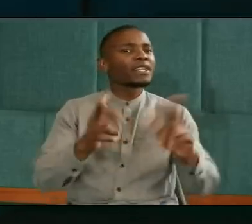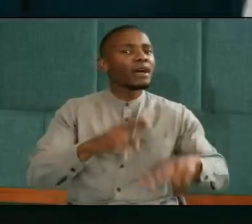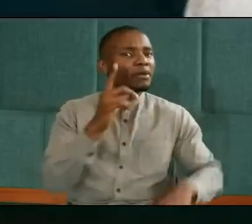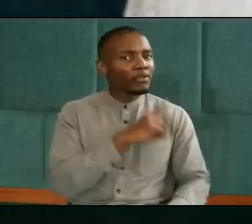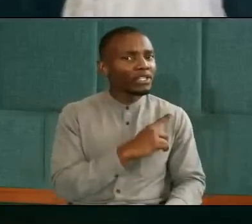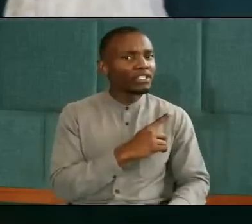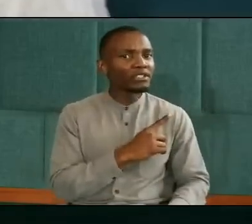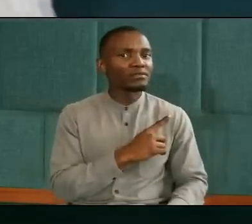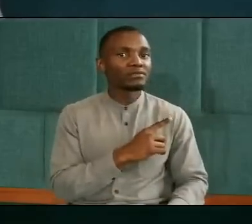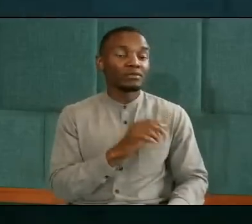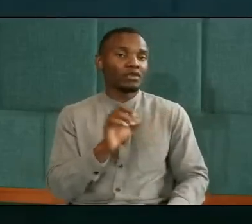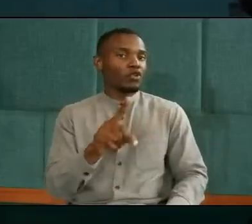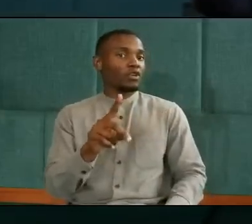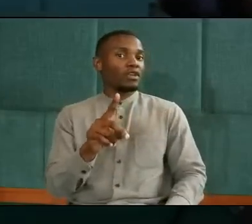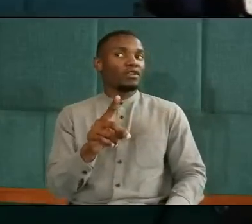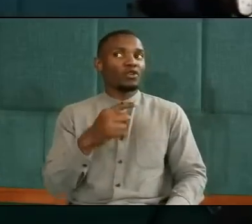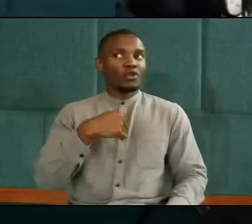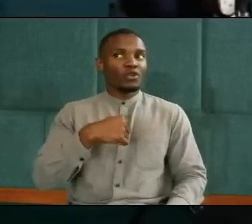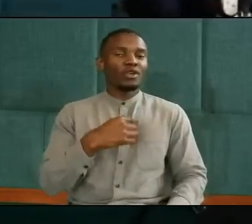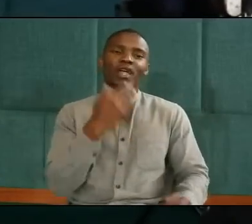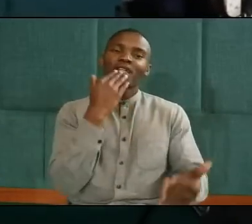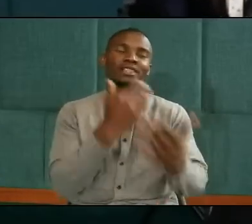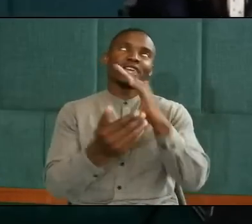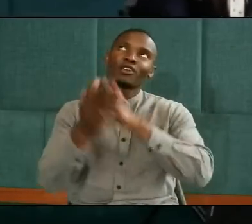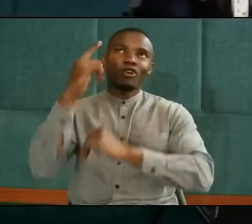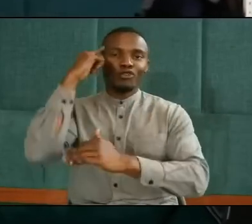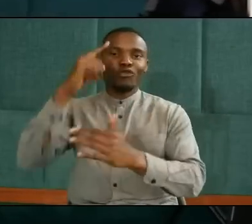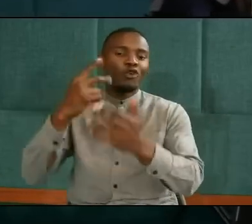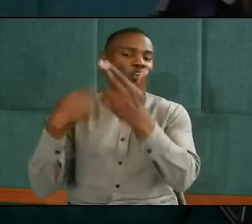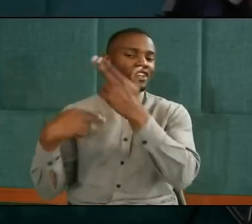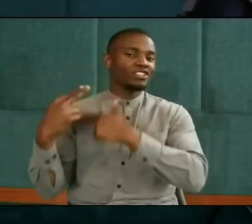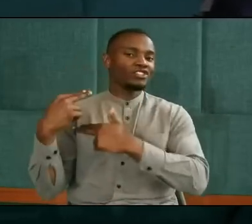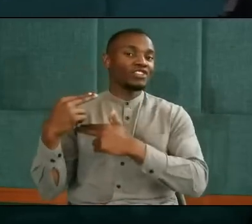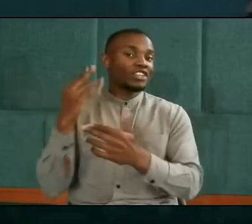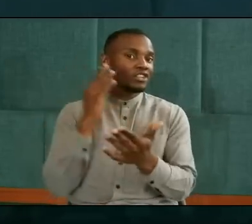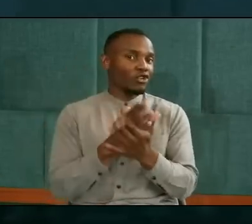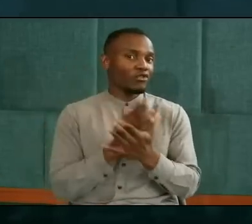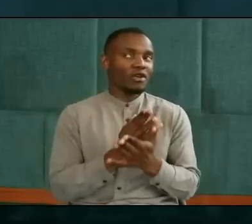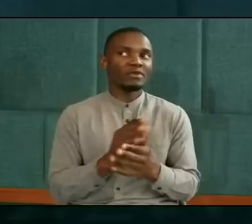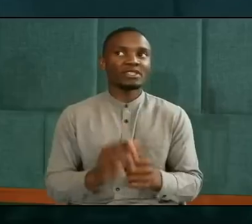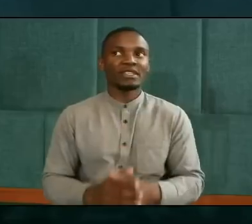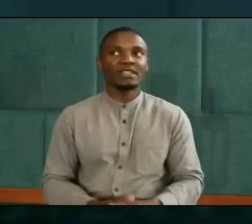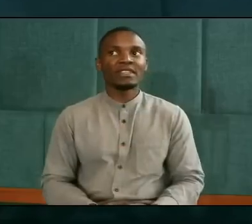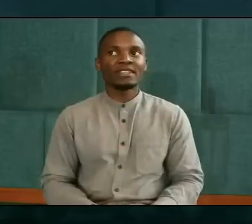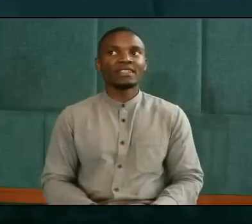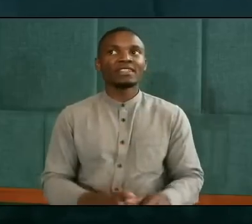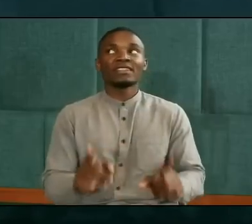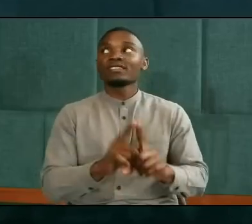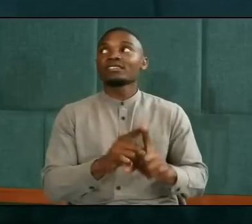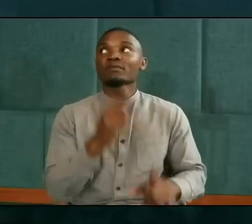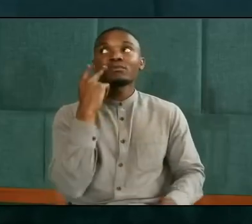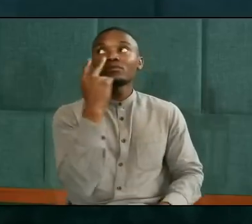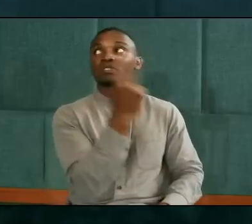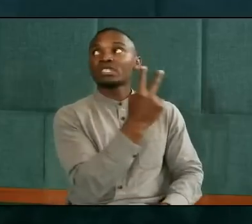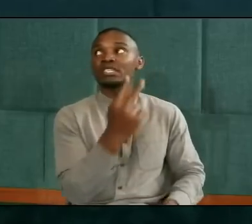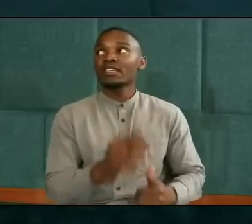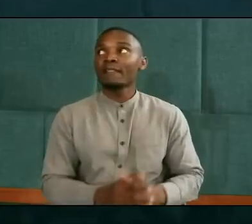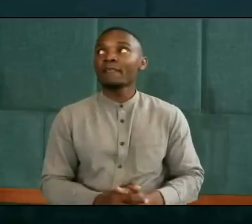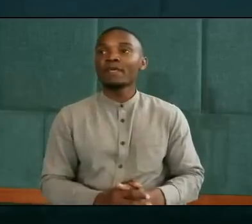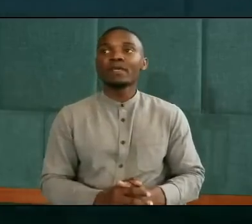brother preacher? Well, again, history, thank God for history. History confirms it. The great meteoric shower